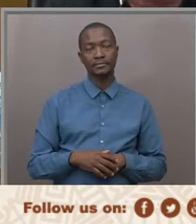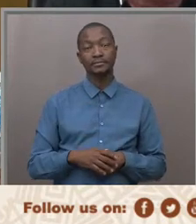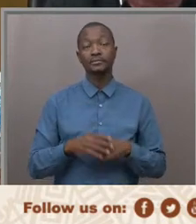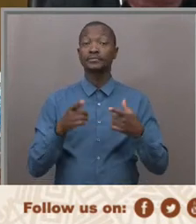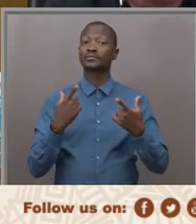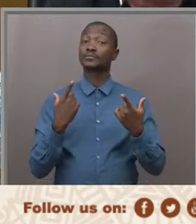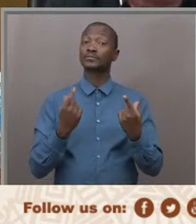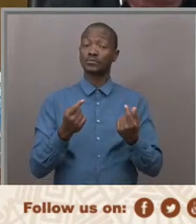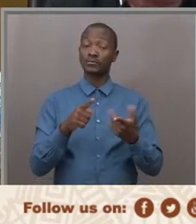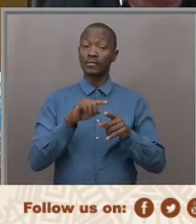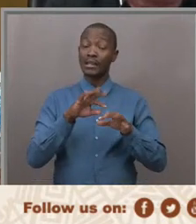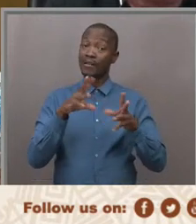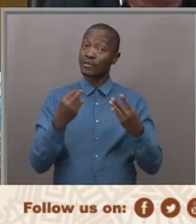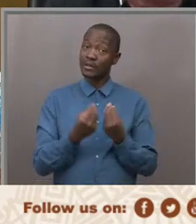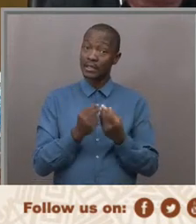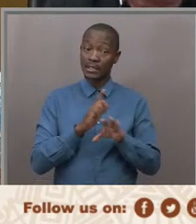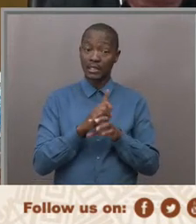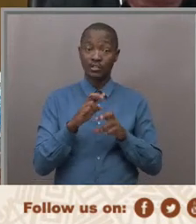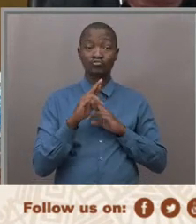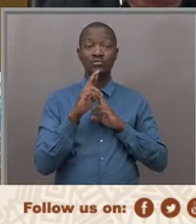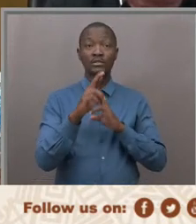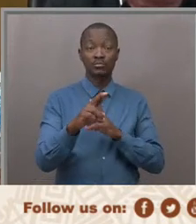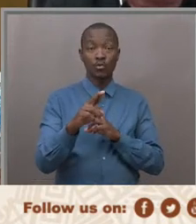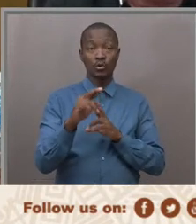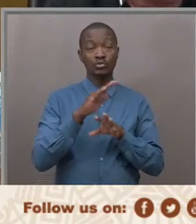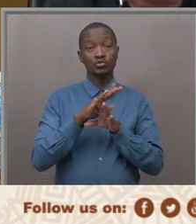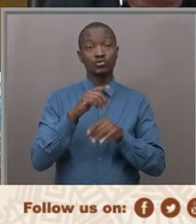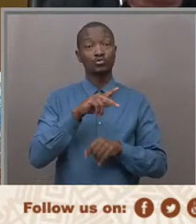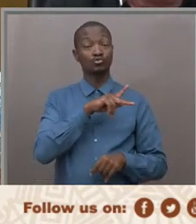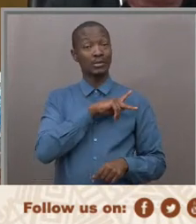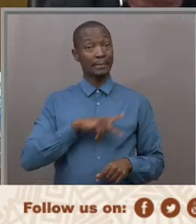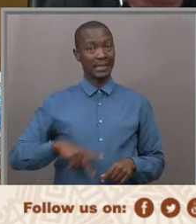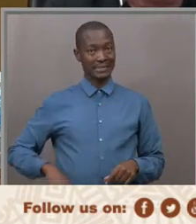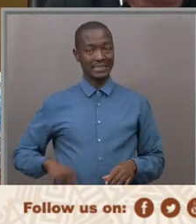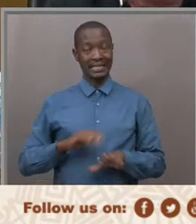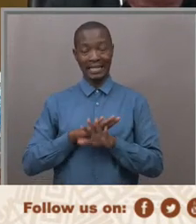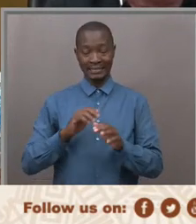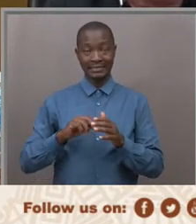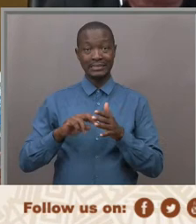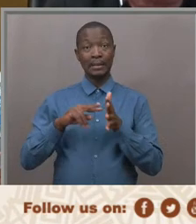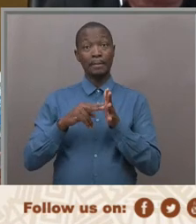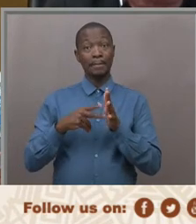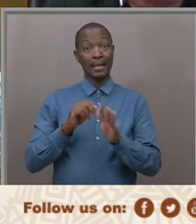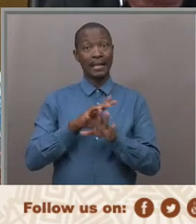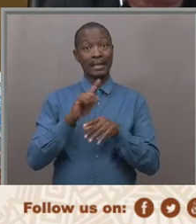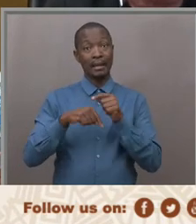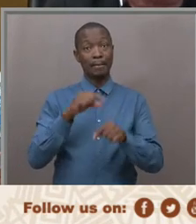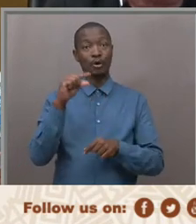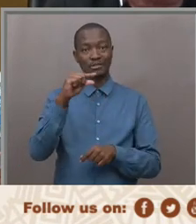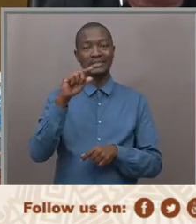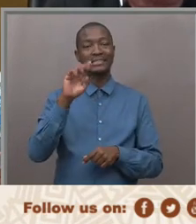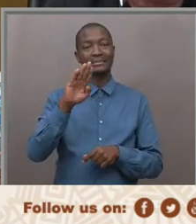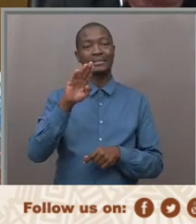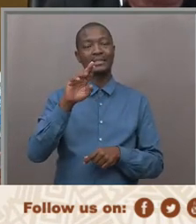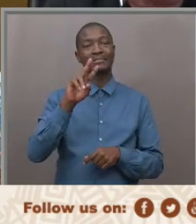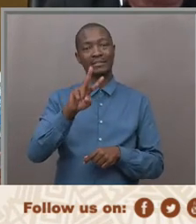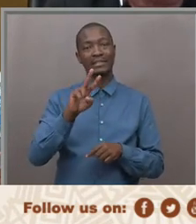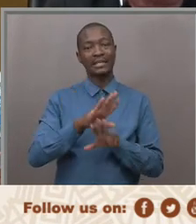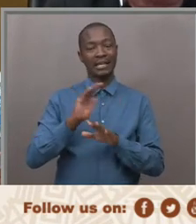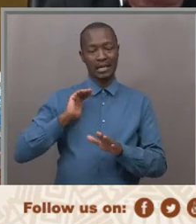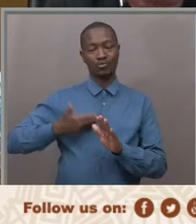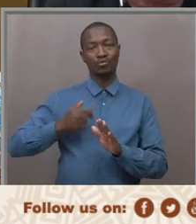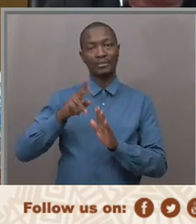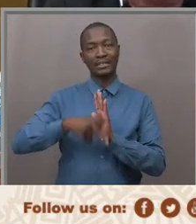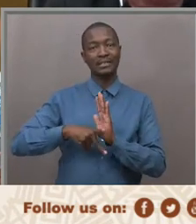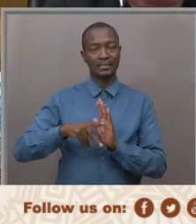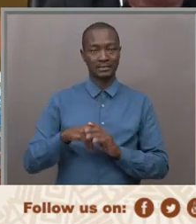these things in response to the president's plan about gender-based violence and femicide,